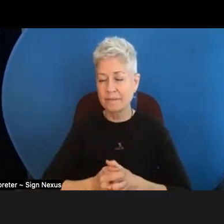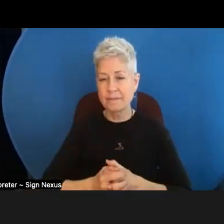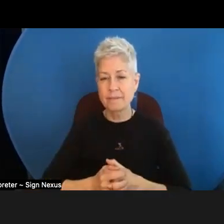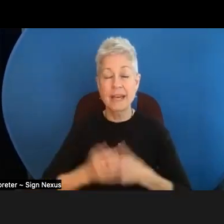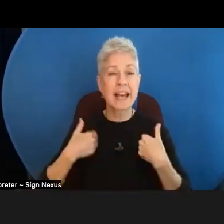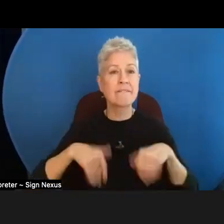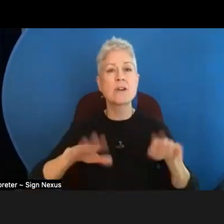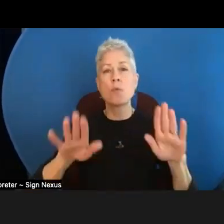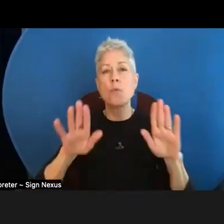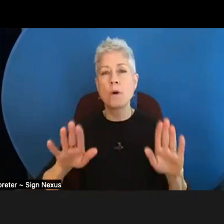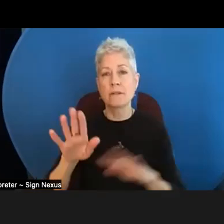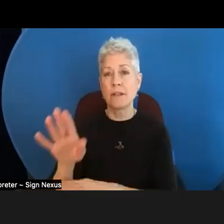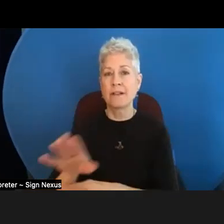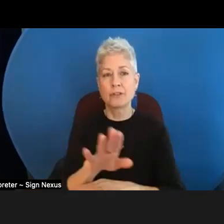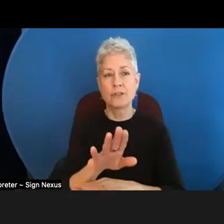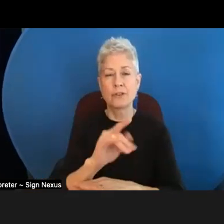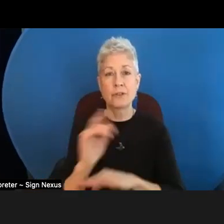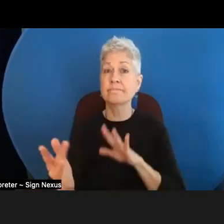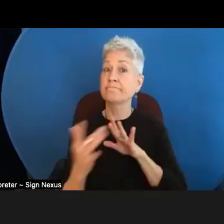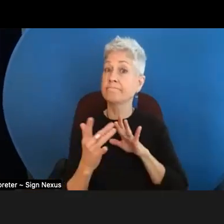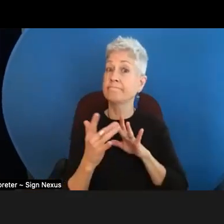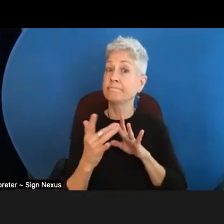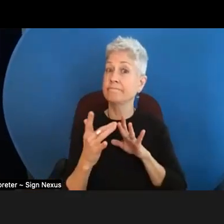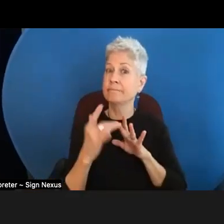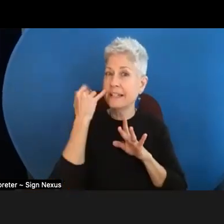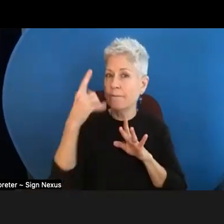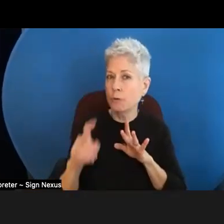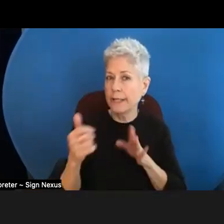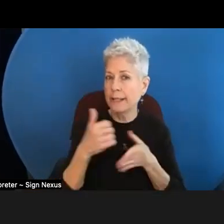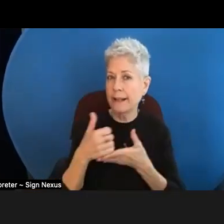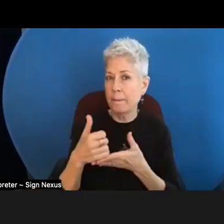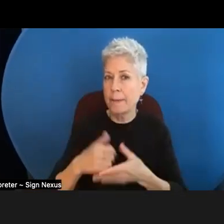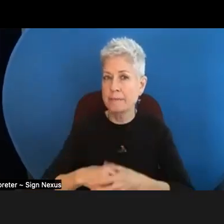have a wonderful afternoon and reach out to us if you require any support.